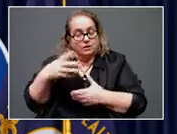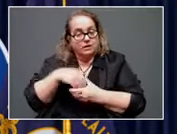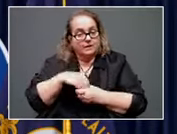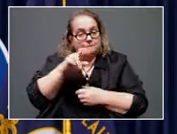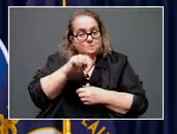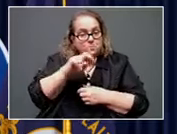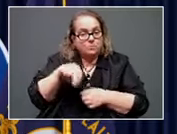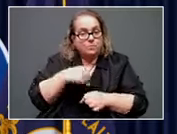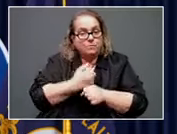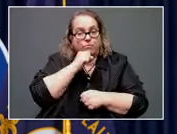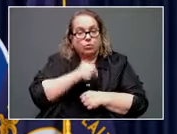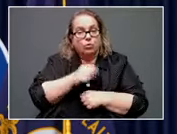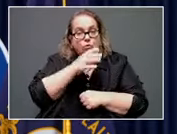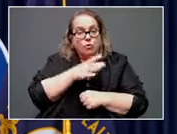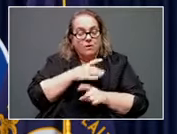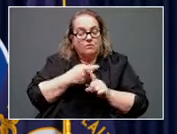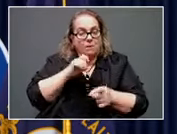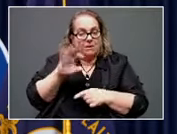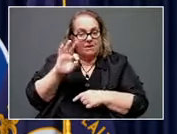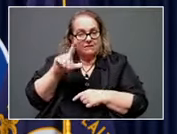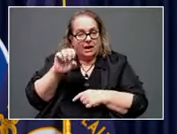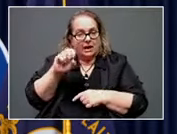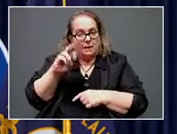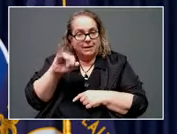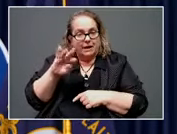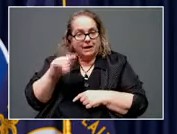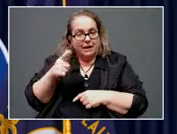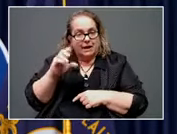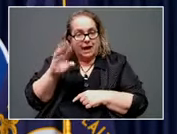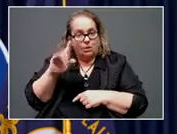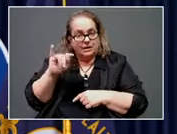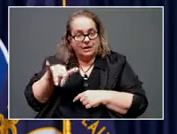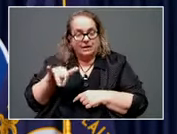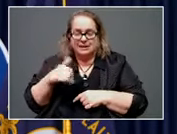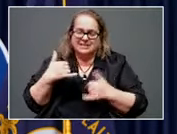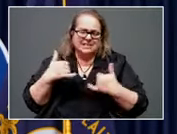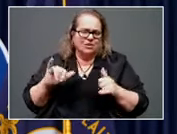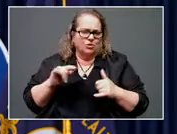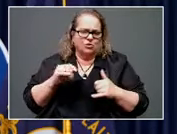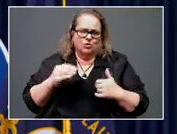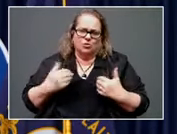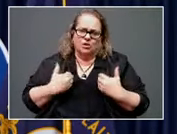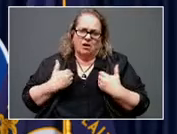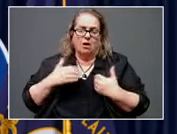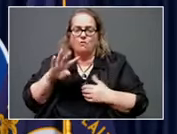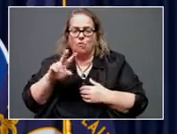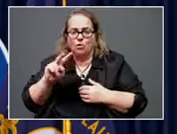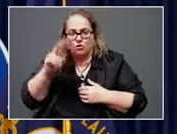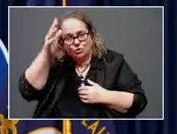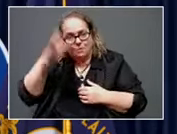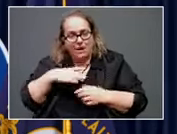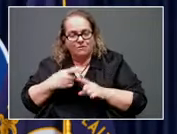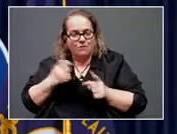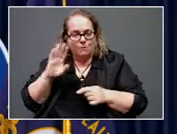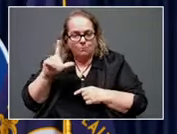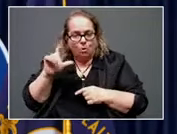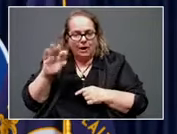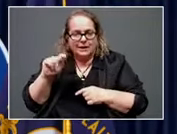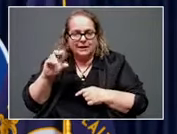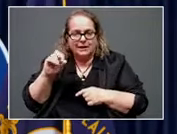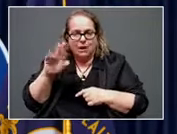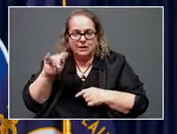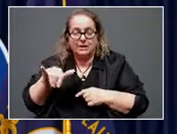woman from Fleming County. Again, far too young, 42-year-old man from Bullock County. But a good